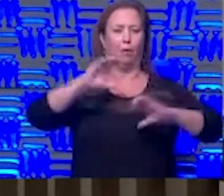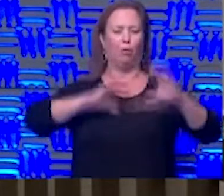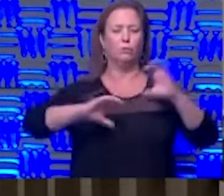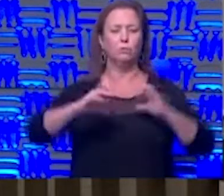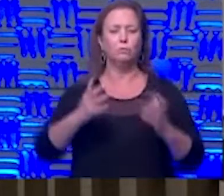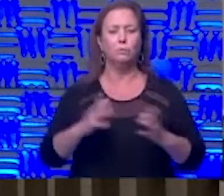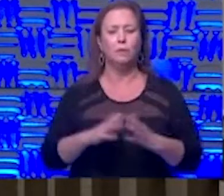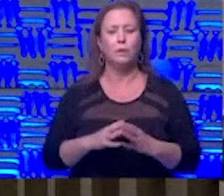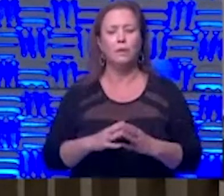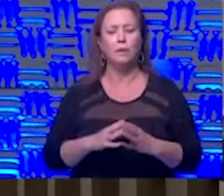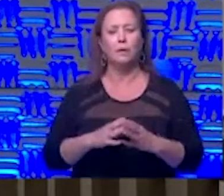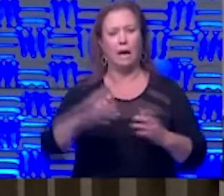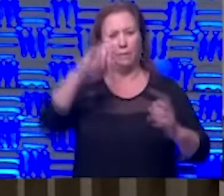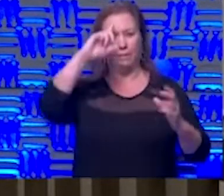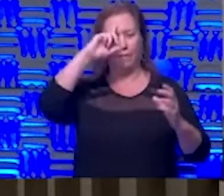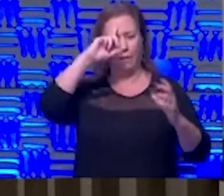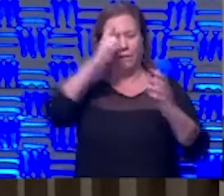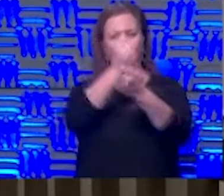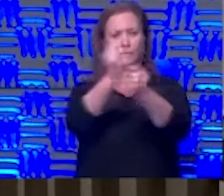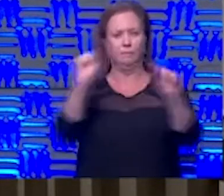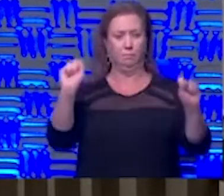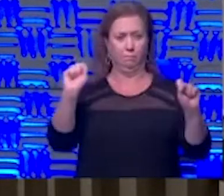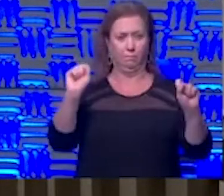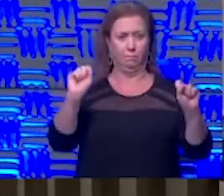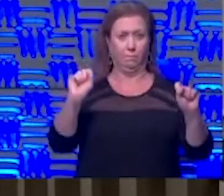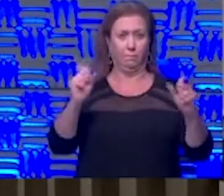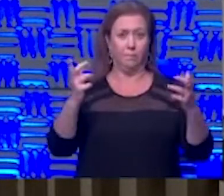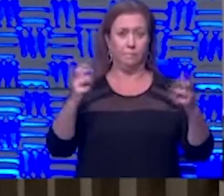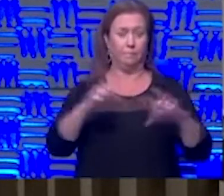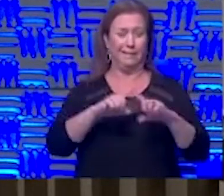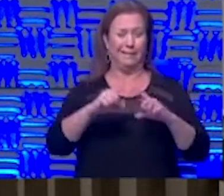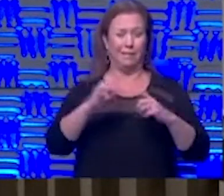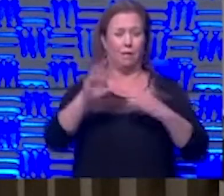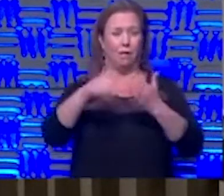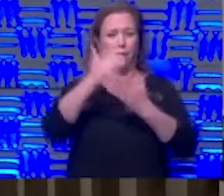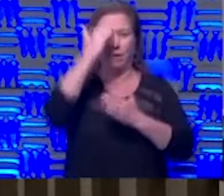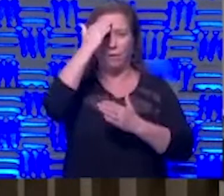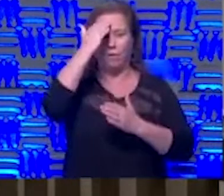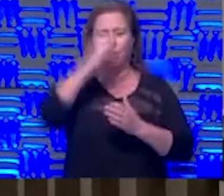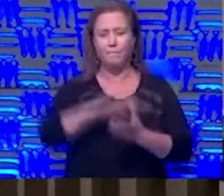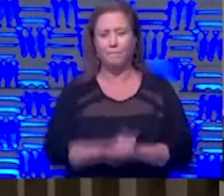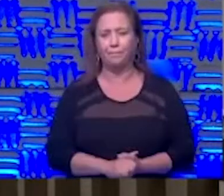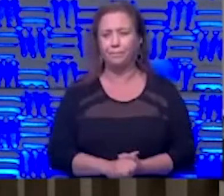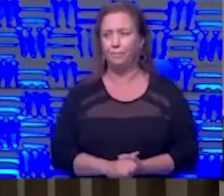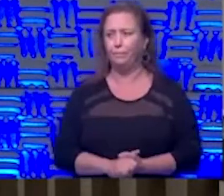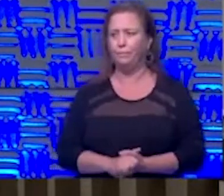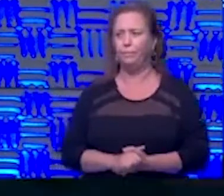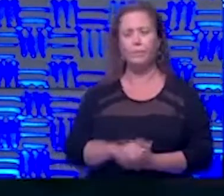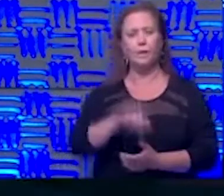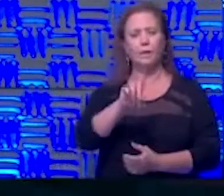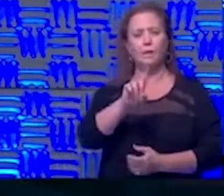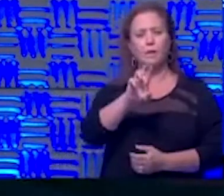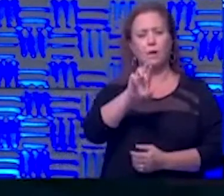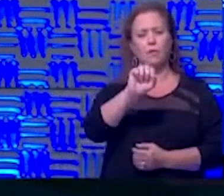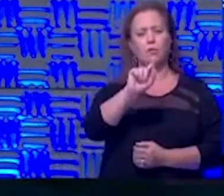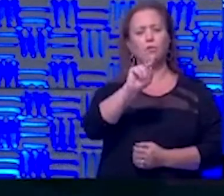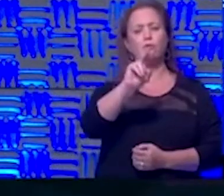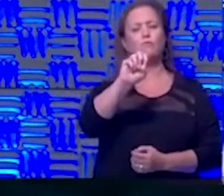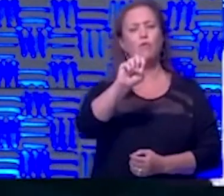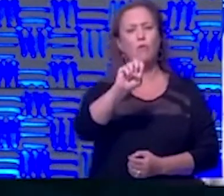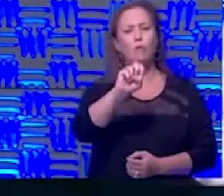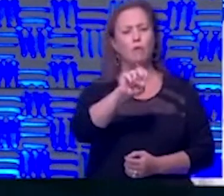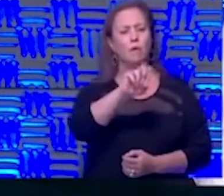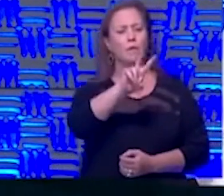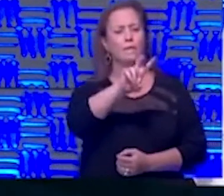products. So I would expect it to be safe, but that's about as far as I know for that knowledge. Dr. Stone, I'm betting that the